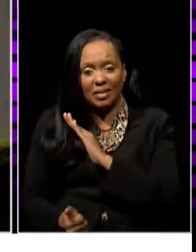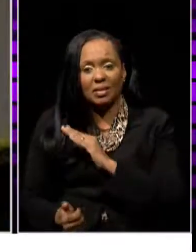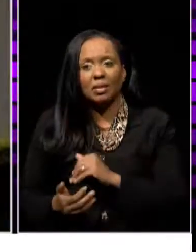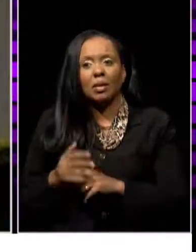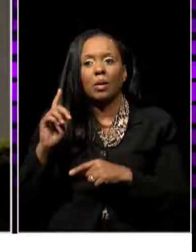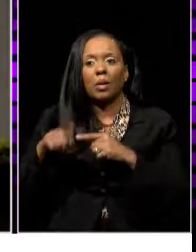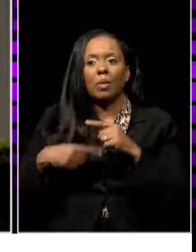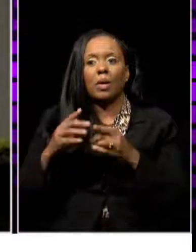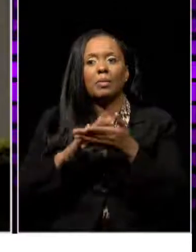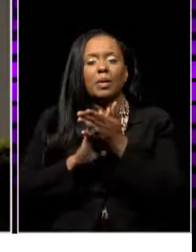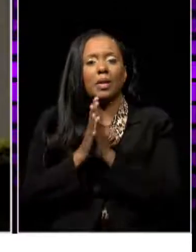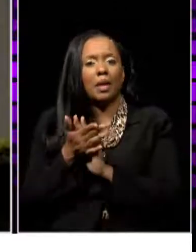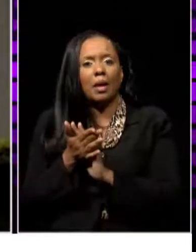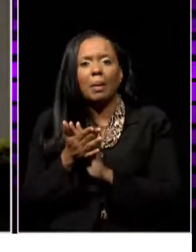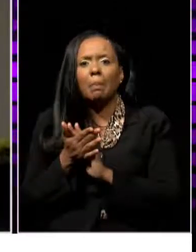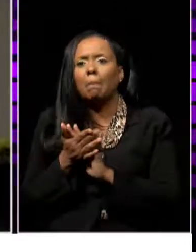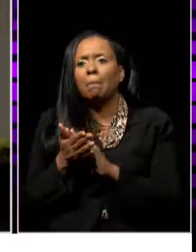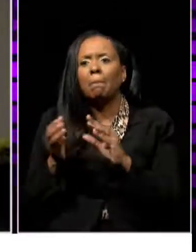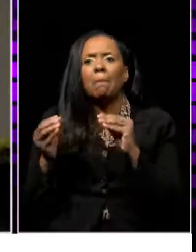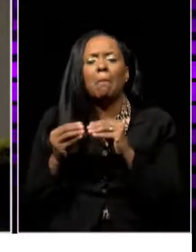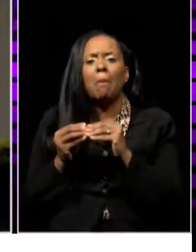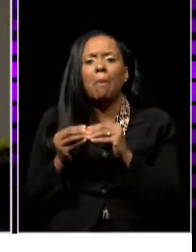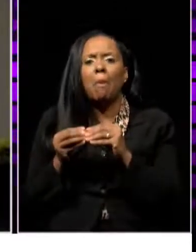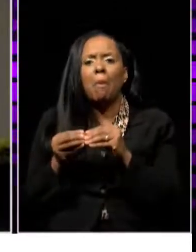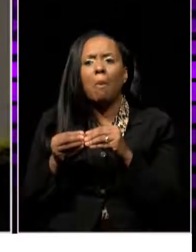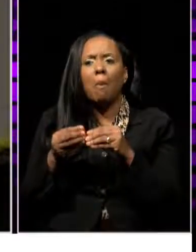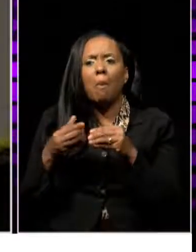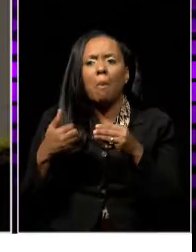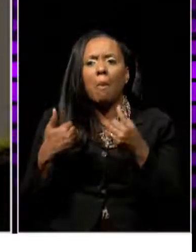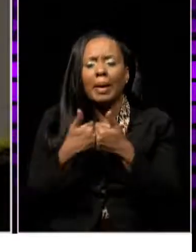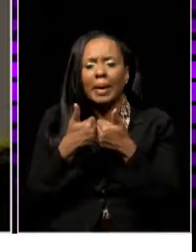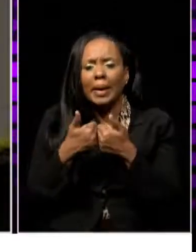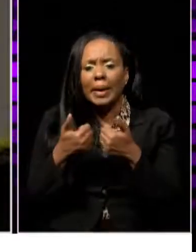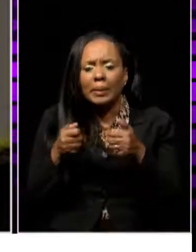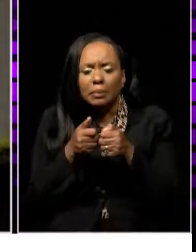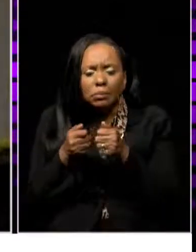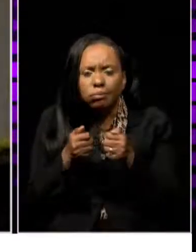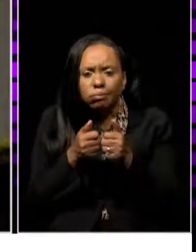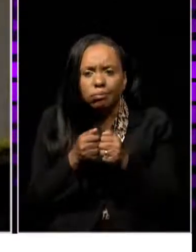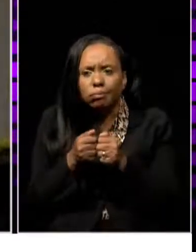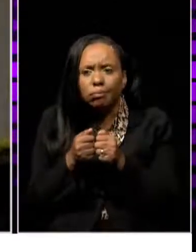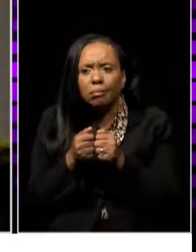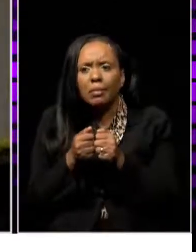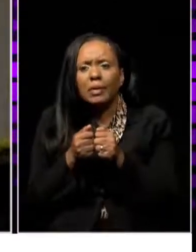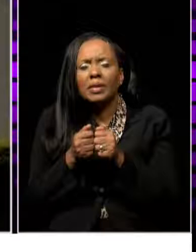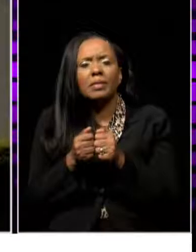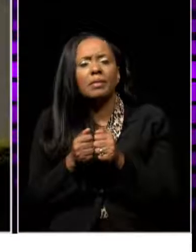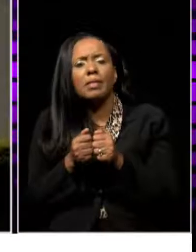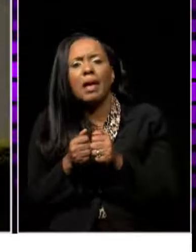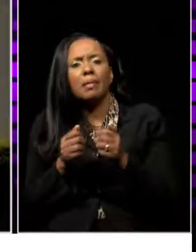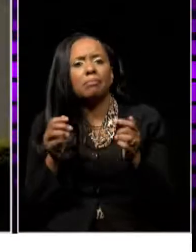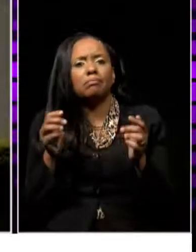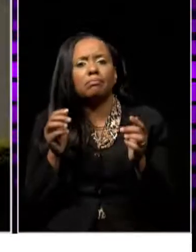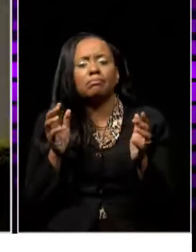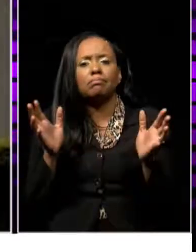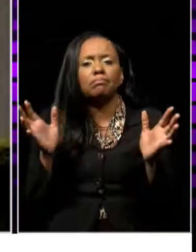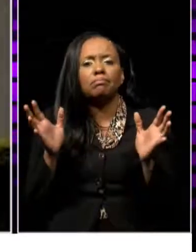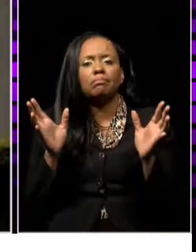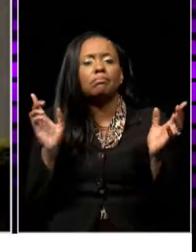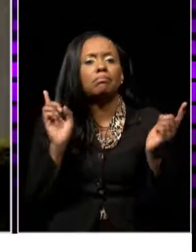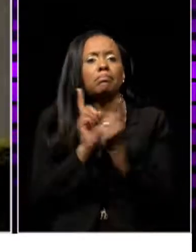gamer, that they can develop to meet to persons all over the world and so on. So because we have to